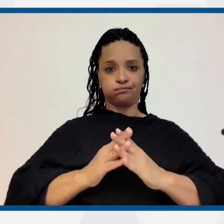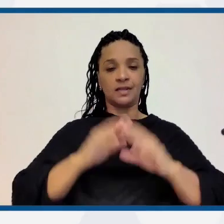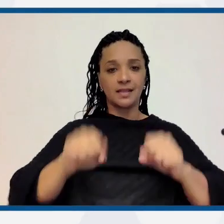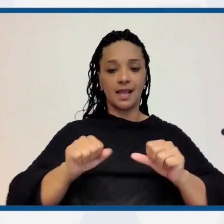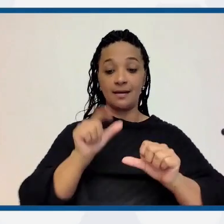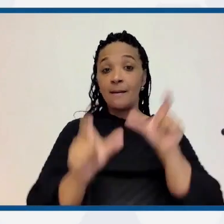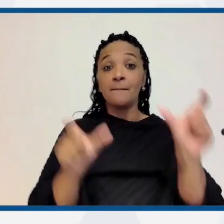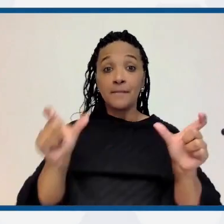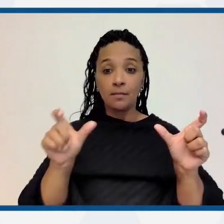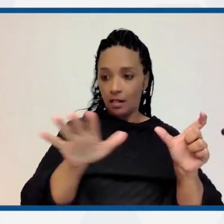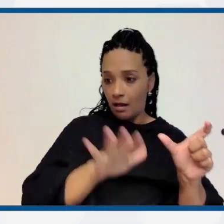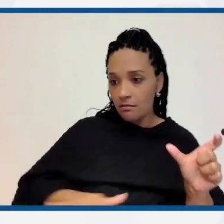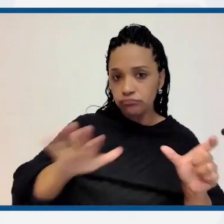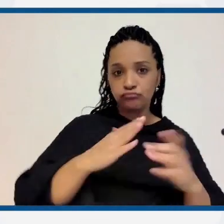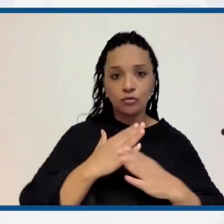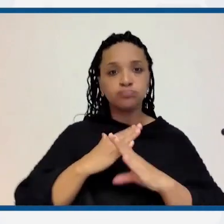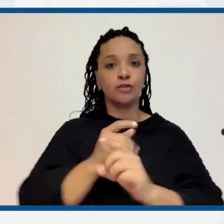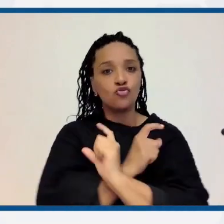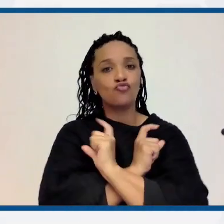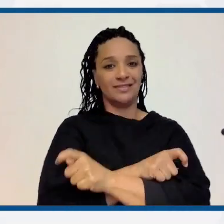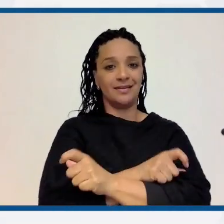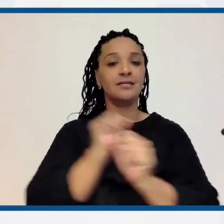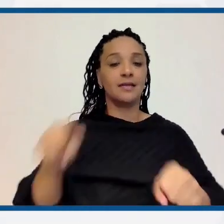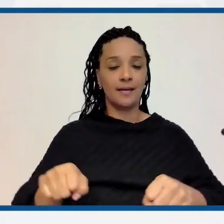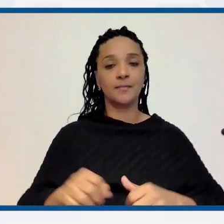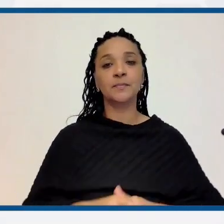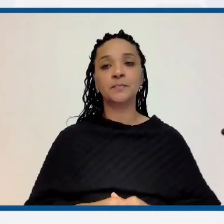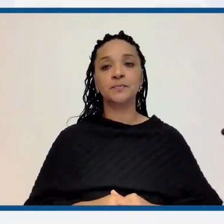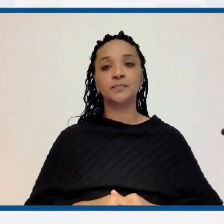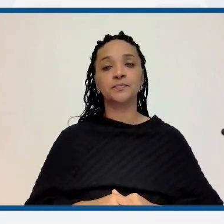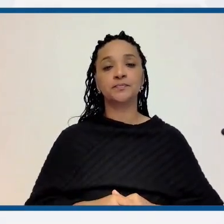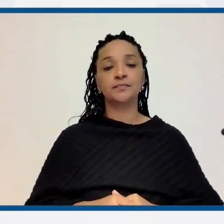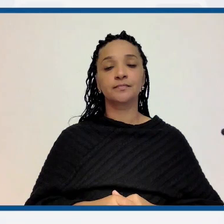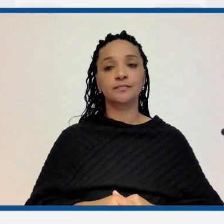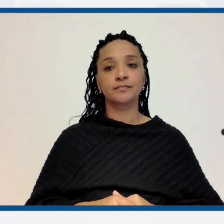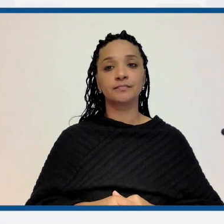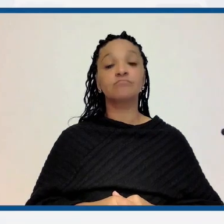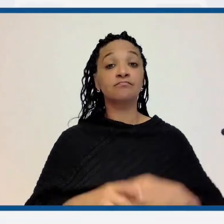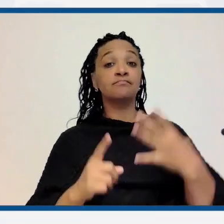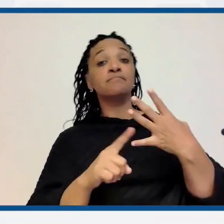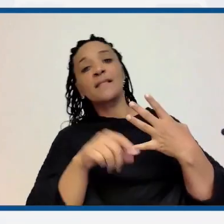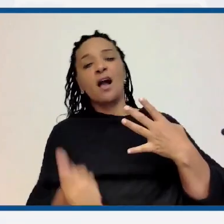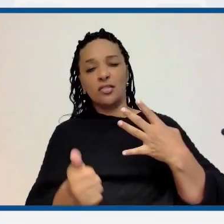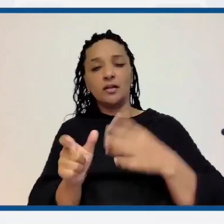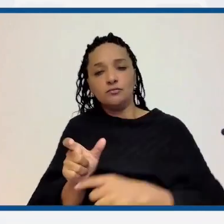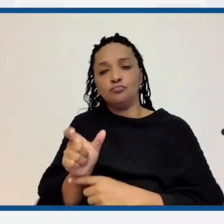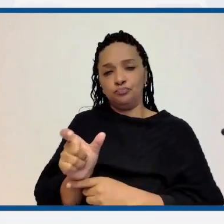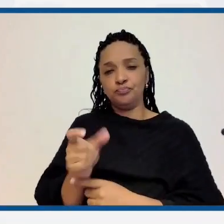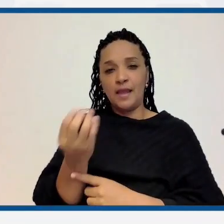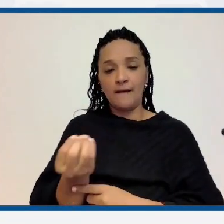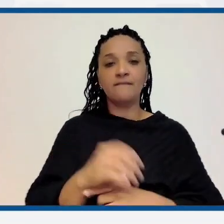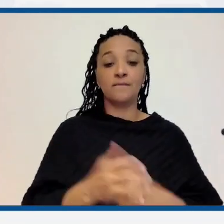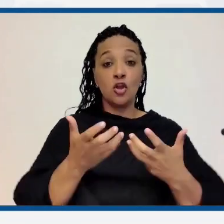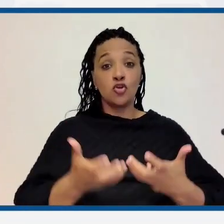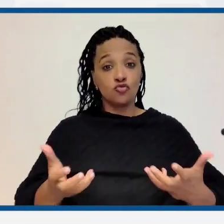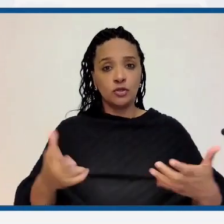serve. Similarly, we brought together another portal that couples that with resources. But